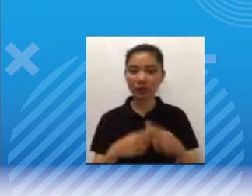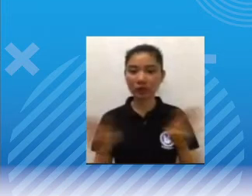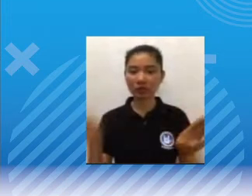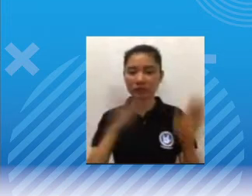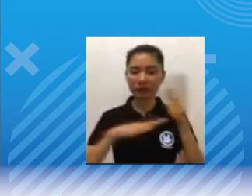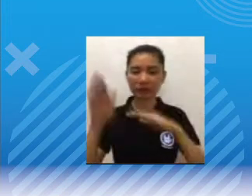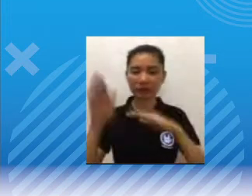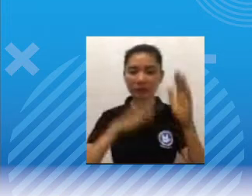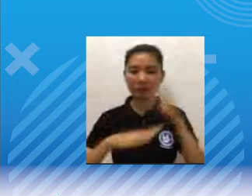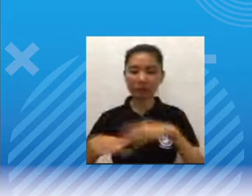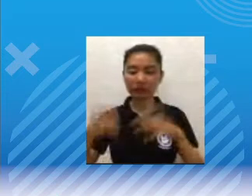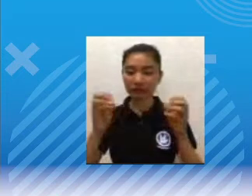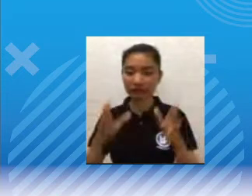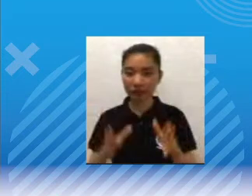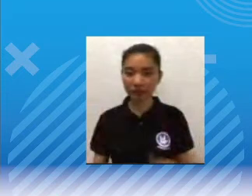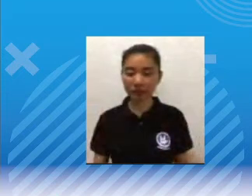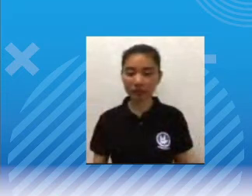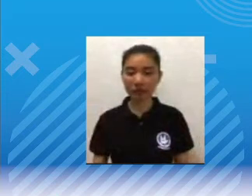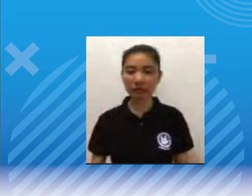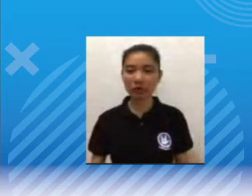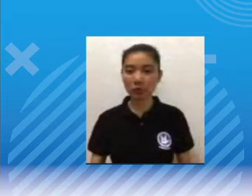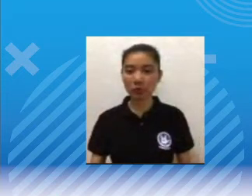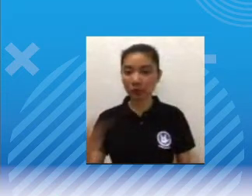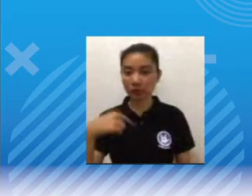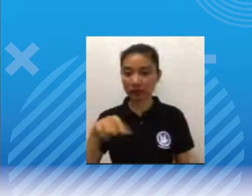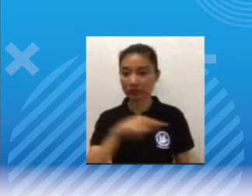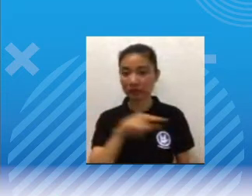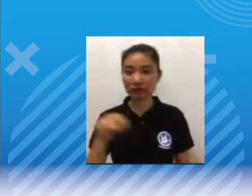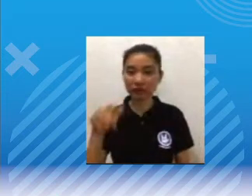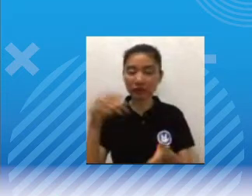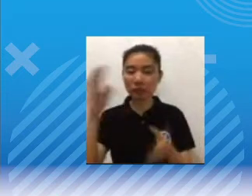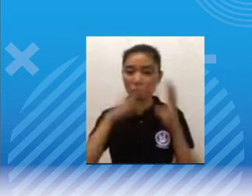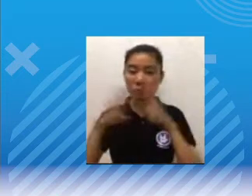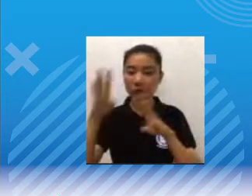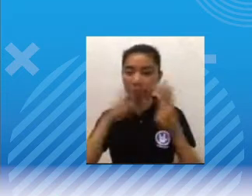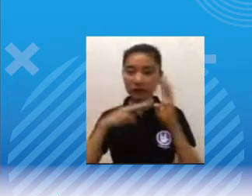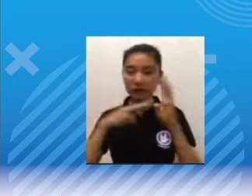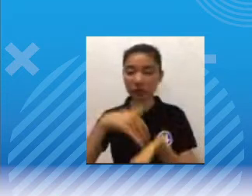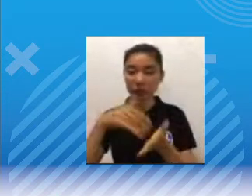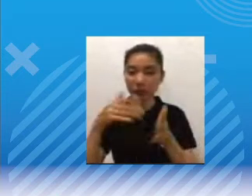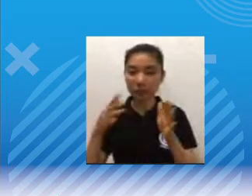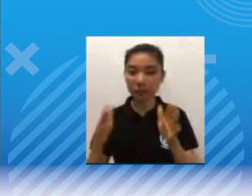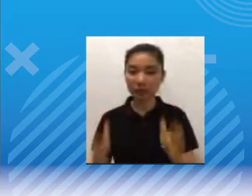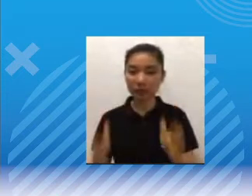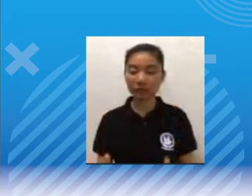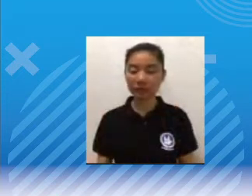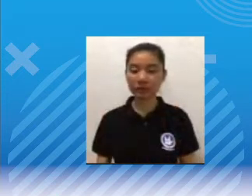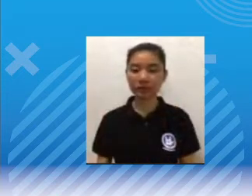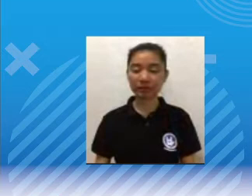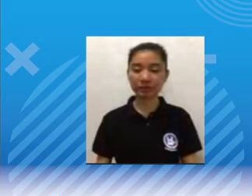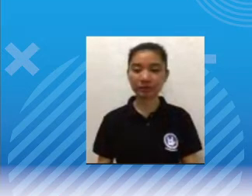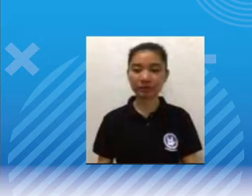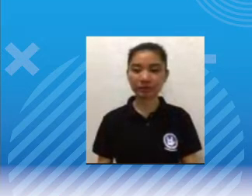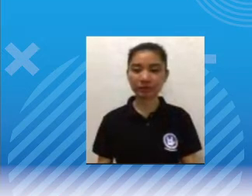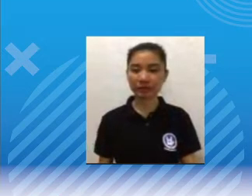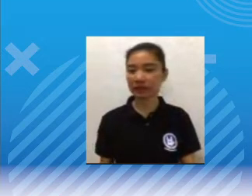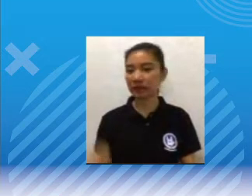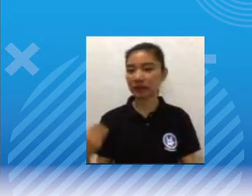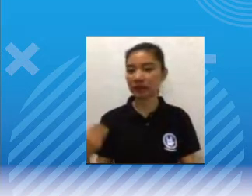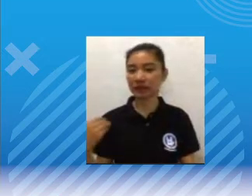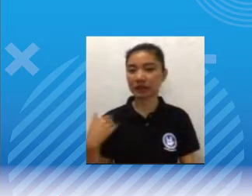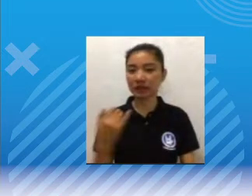estudyante natin ay hindi pa, or majority ng mga estudyante natin ay hindi pa independent learners.